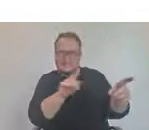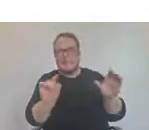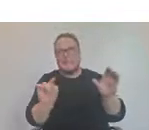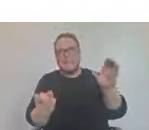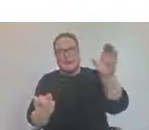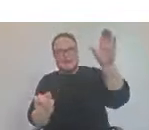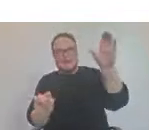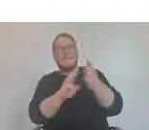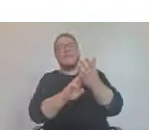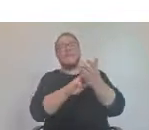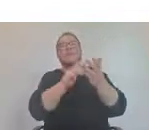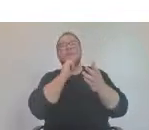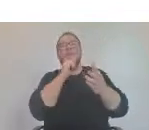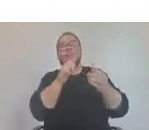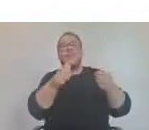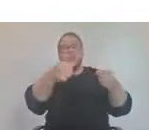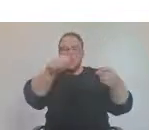order.